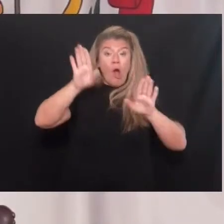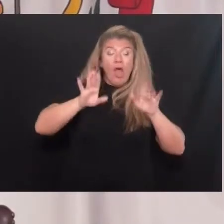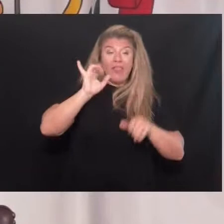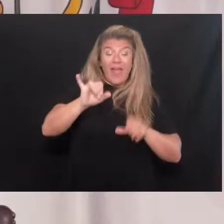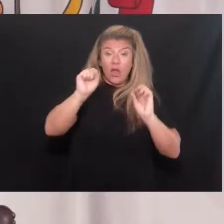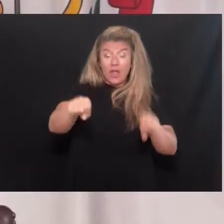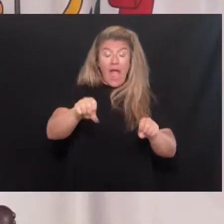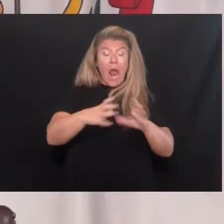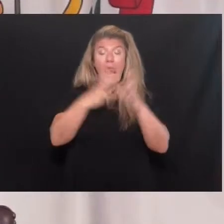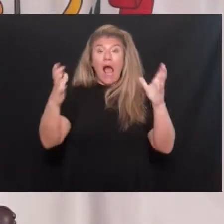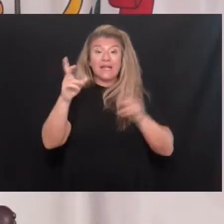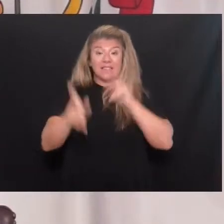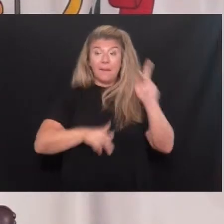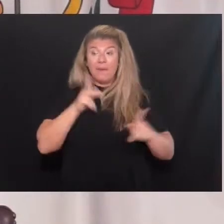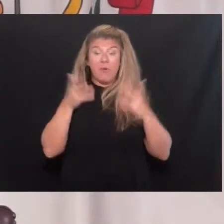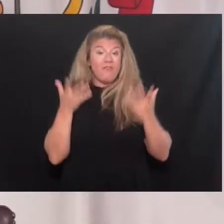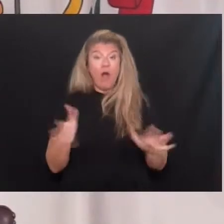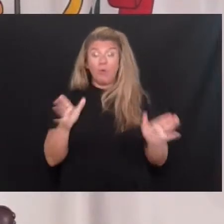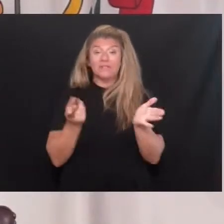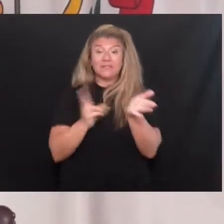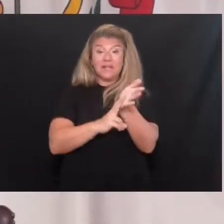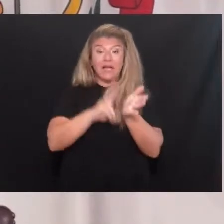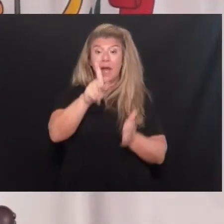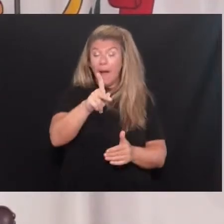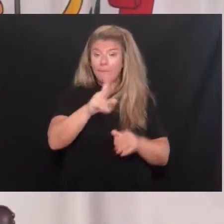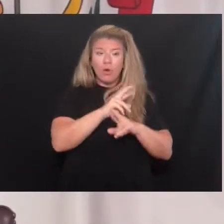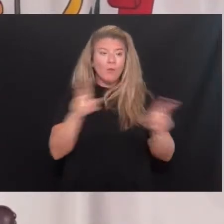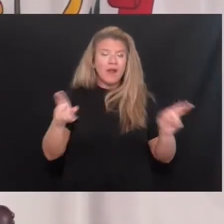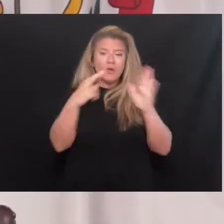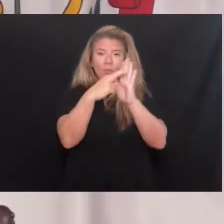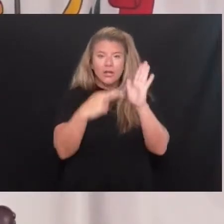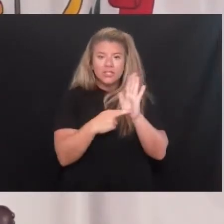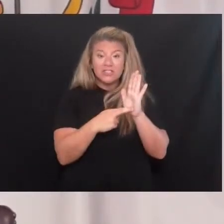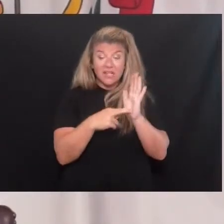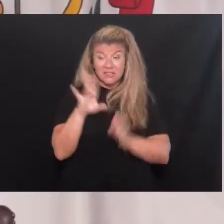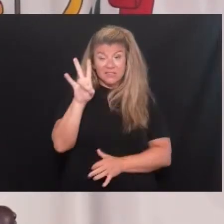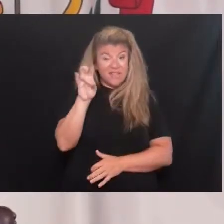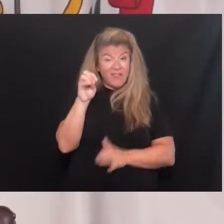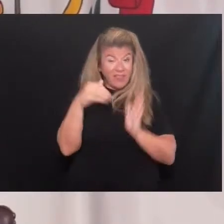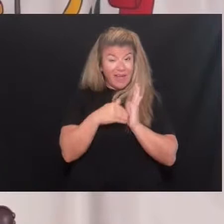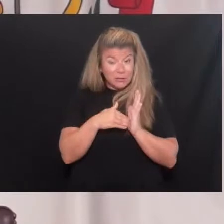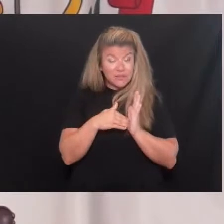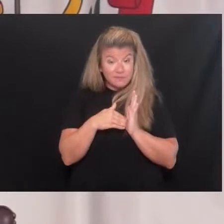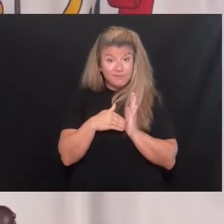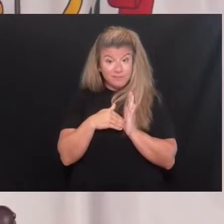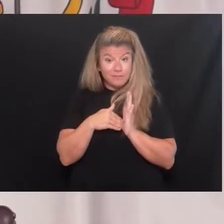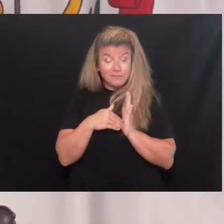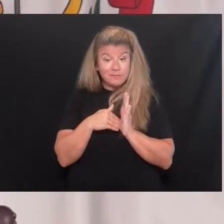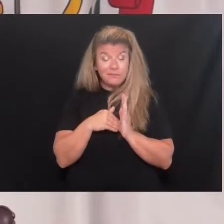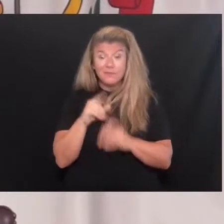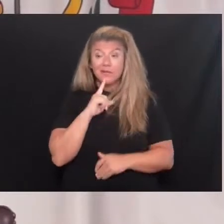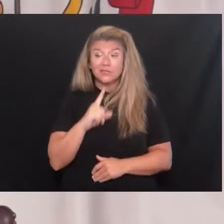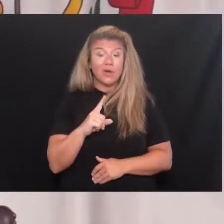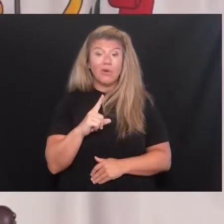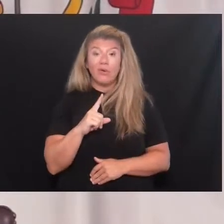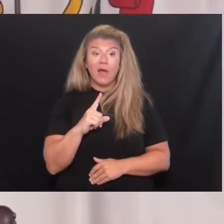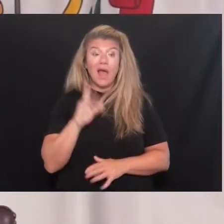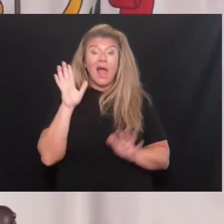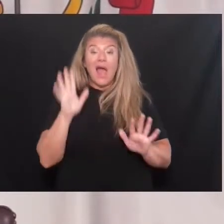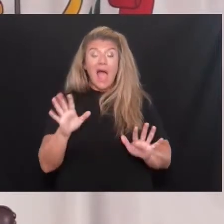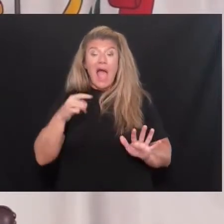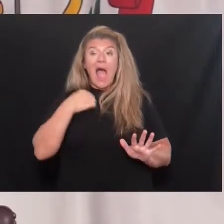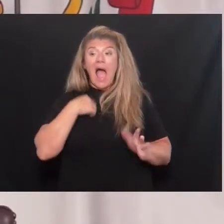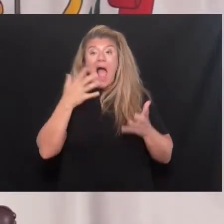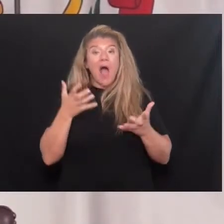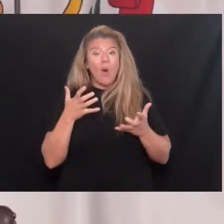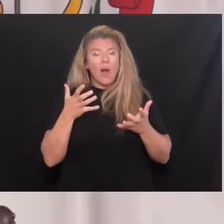there. Lots and lots of folks have already signed up and gotten registered and everything, 70,000. And so absolutely, I want to go